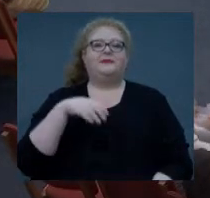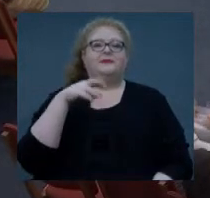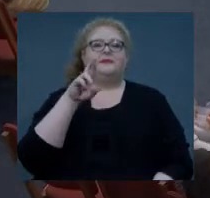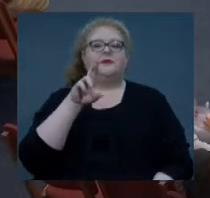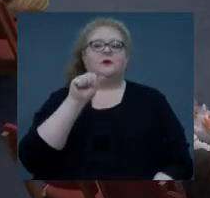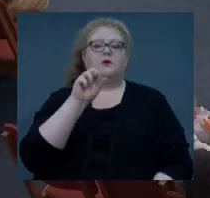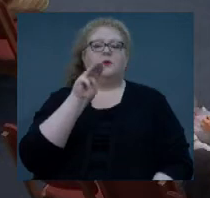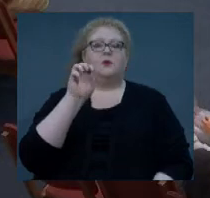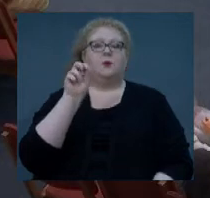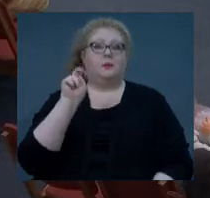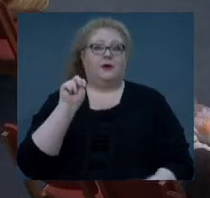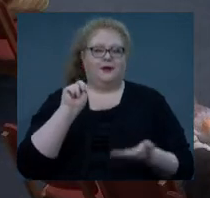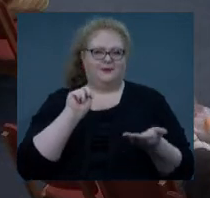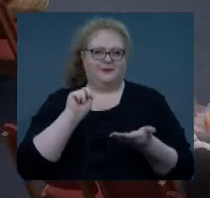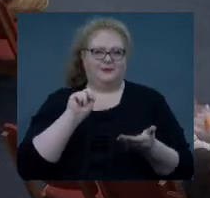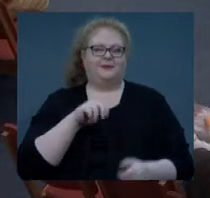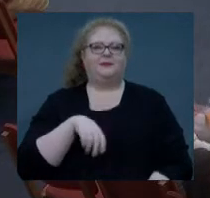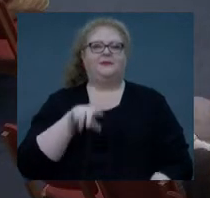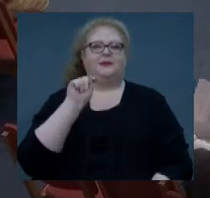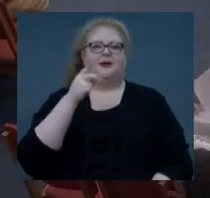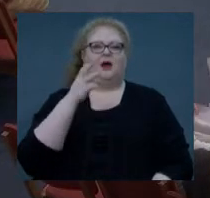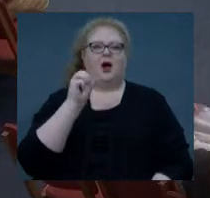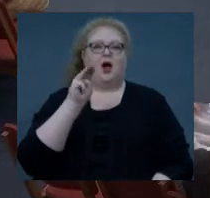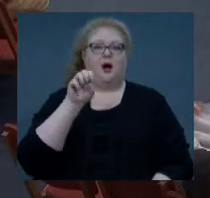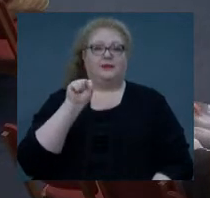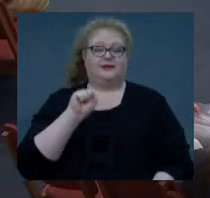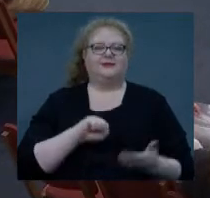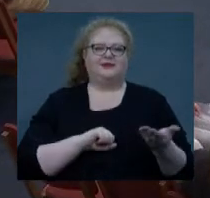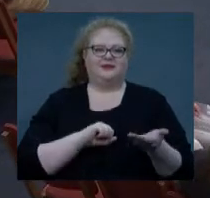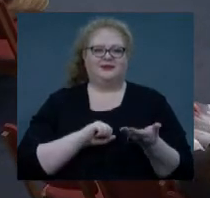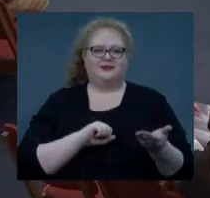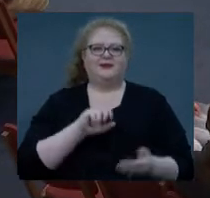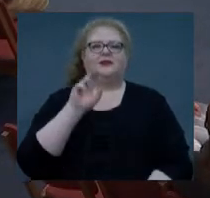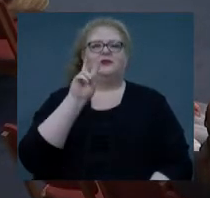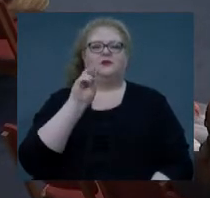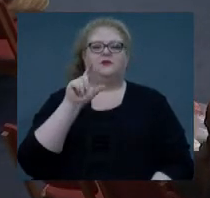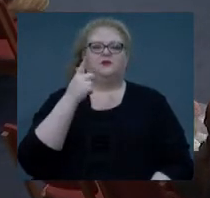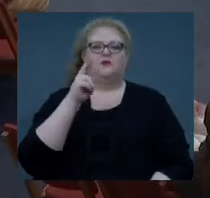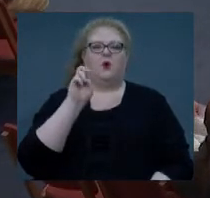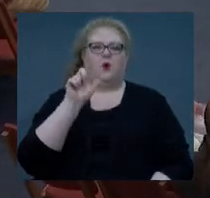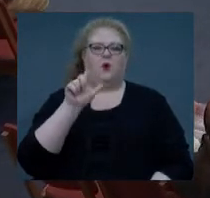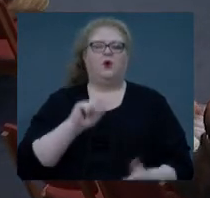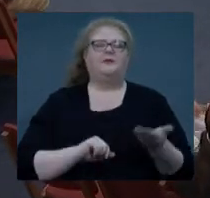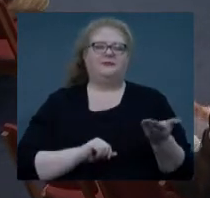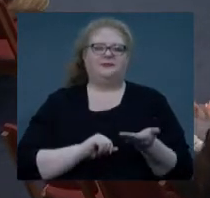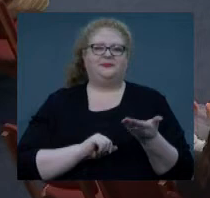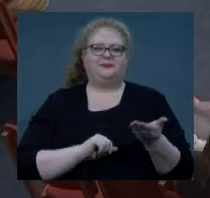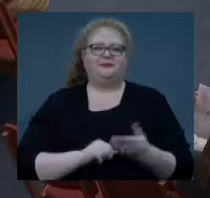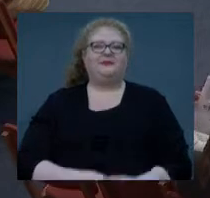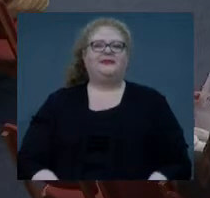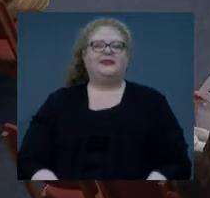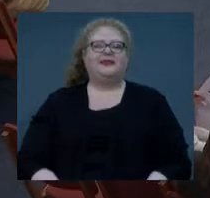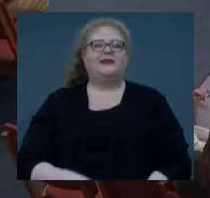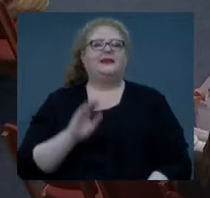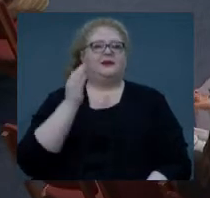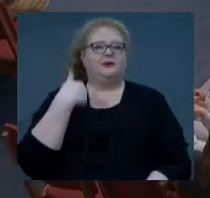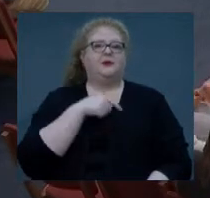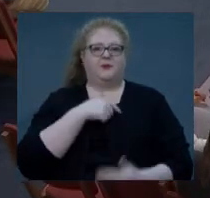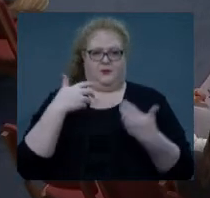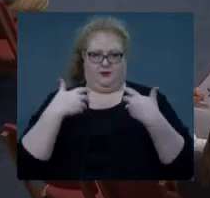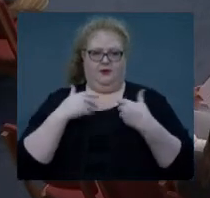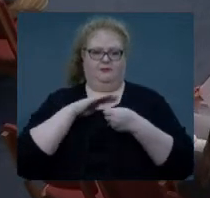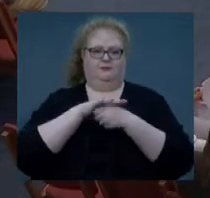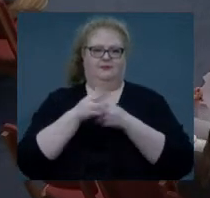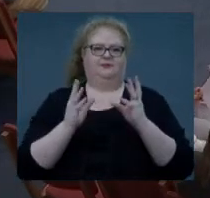Commissioner Rahman, Here. Commissioner Thomas, Here. Commissioner Vogel. Here. It appears we have a